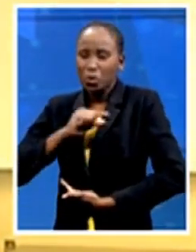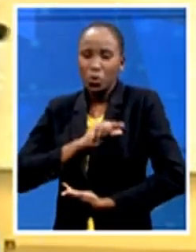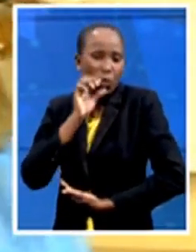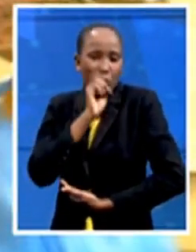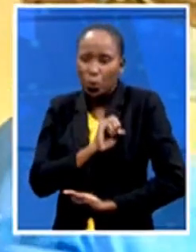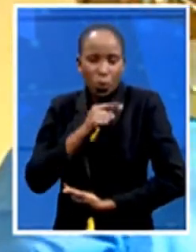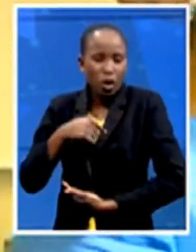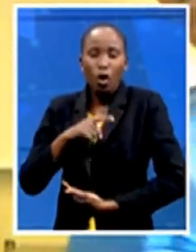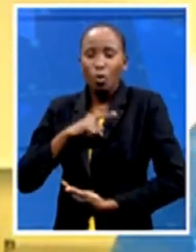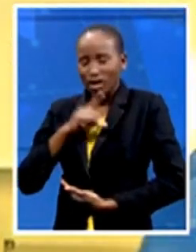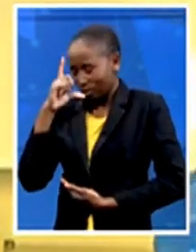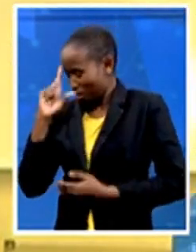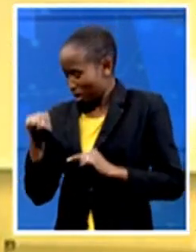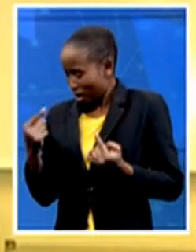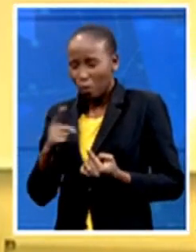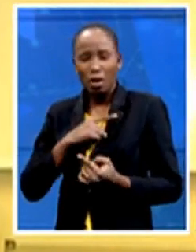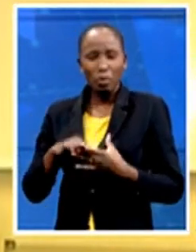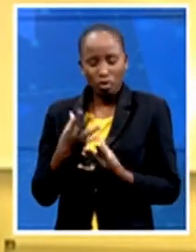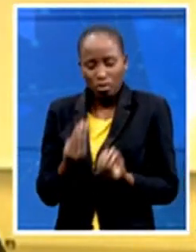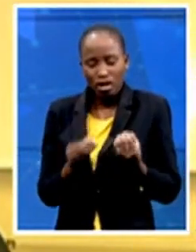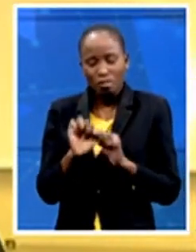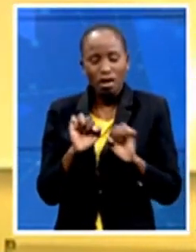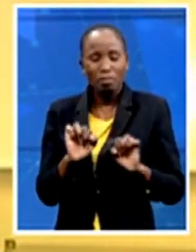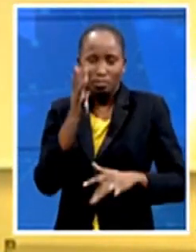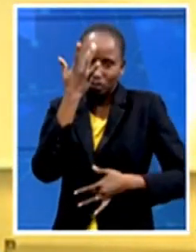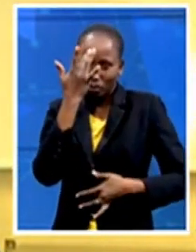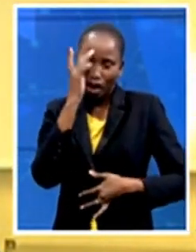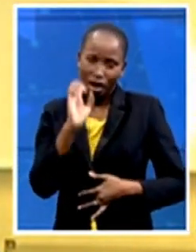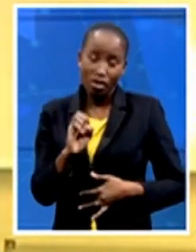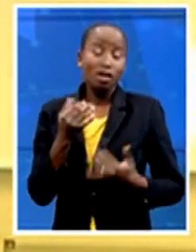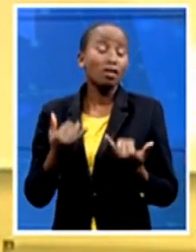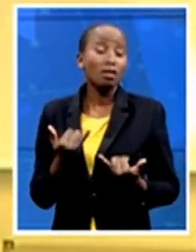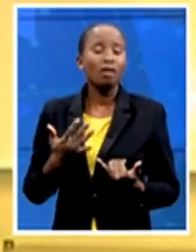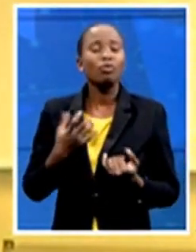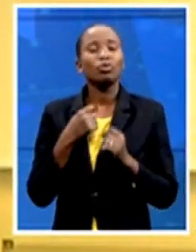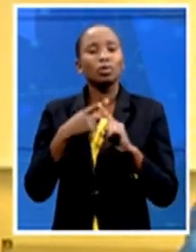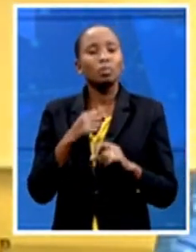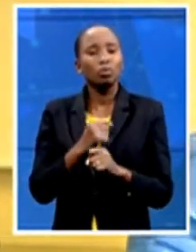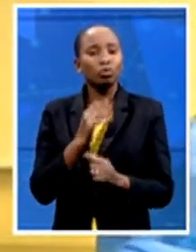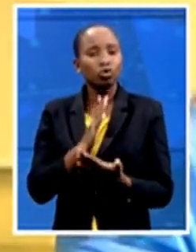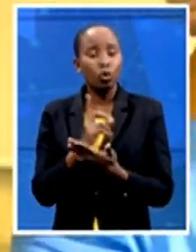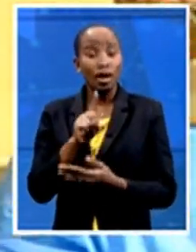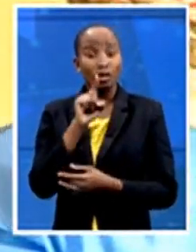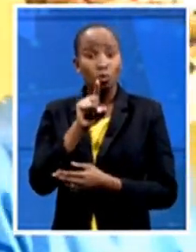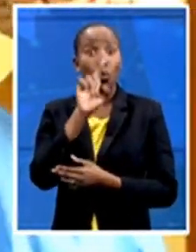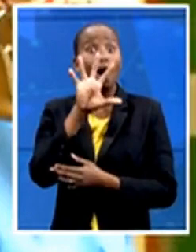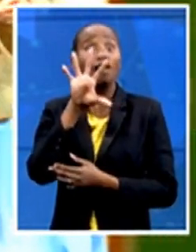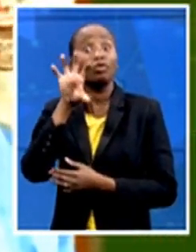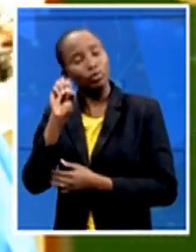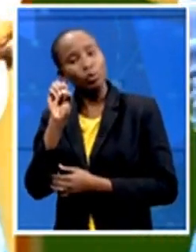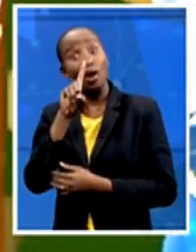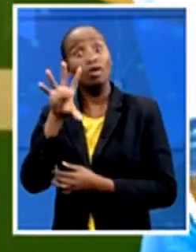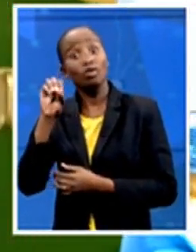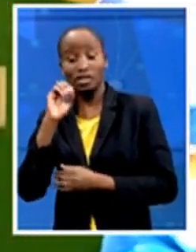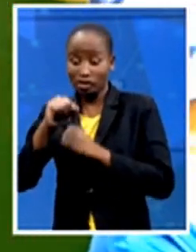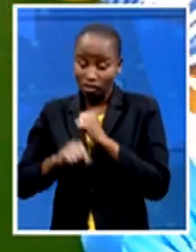continue. Our target is to make sure that in honor of that 150 years that Ma'am Charlotte would have been, we would be